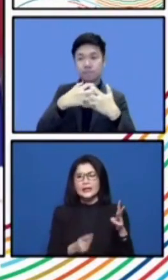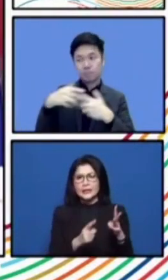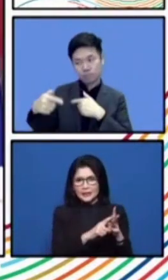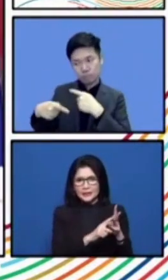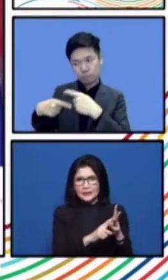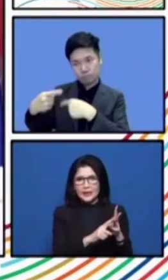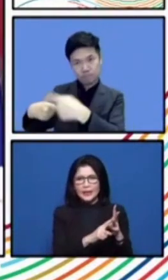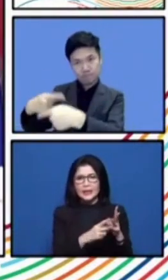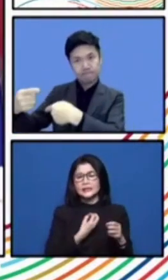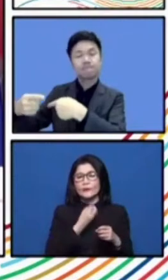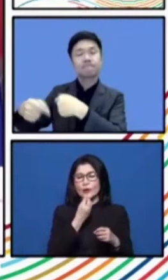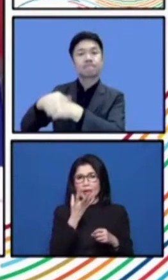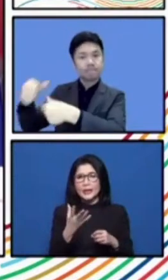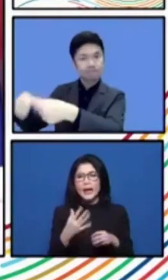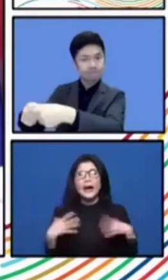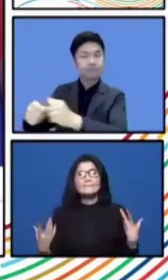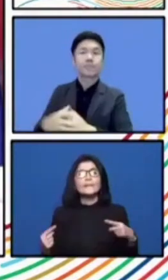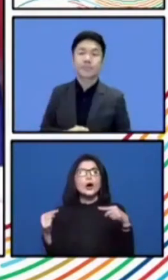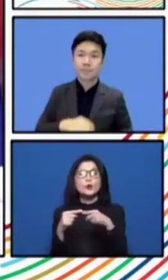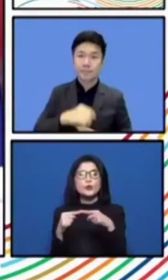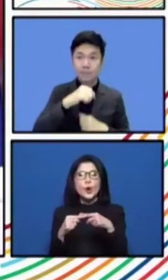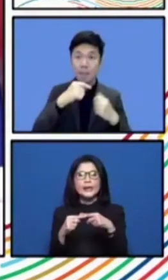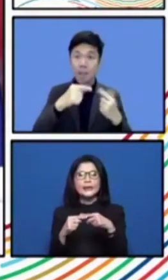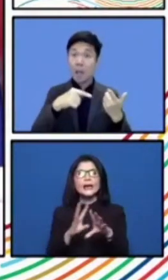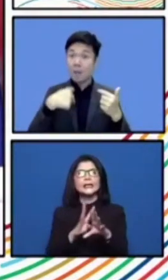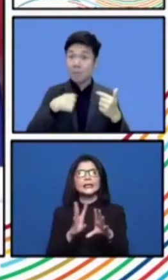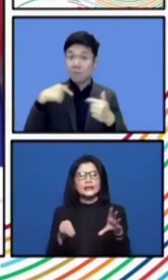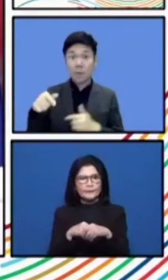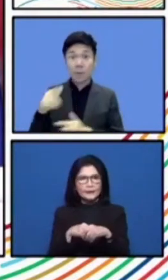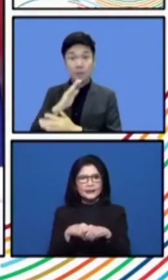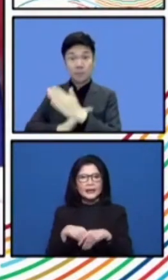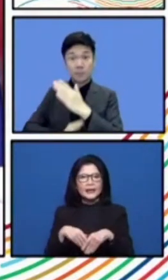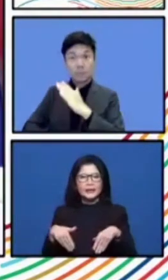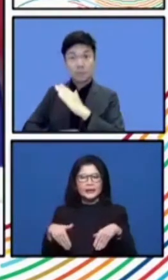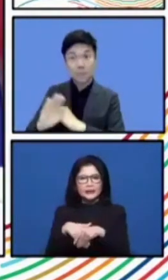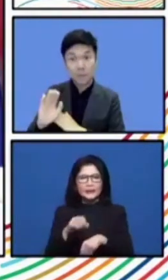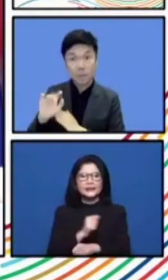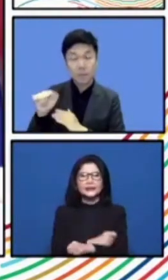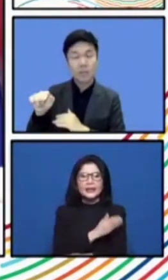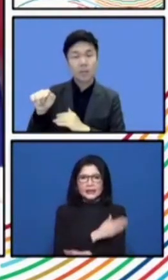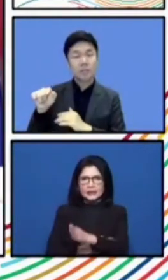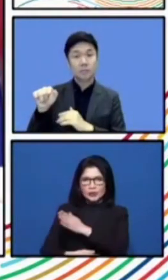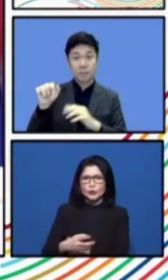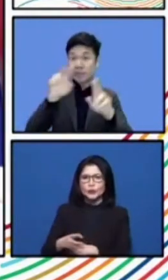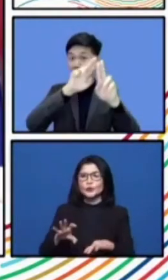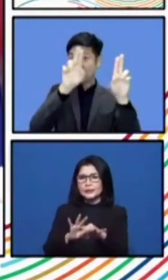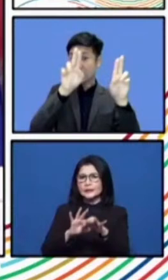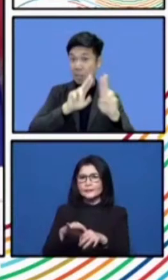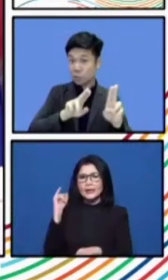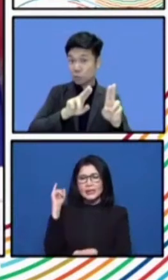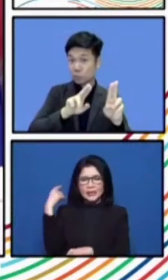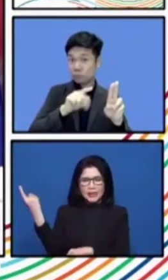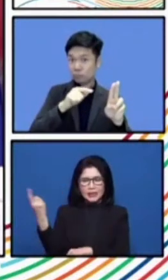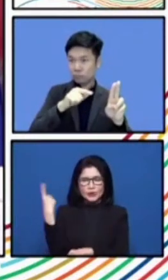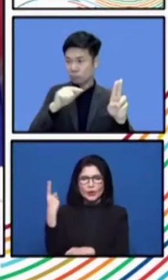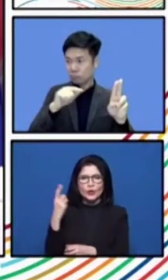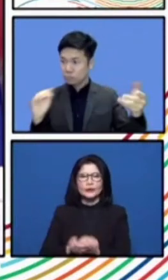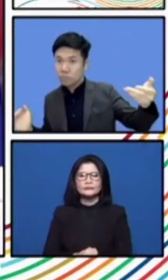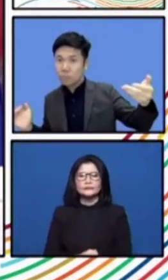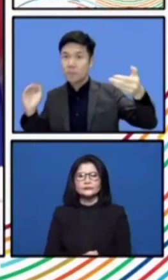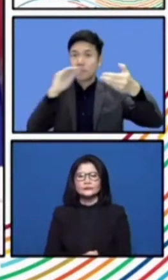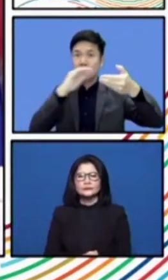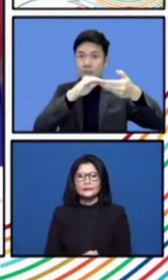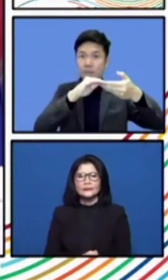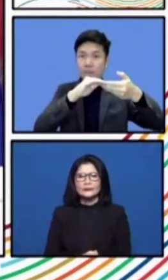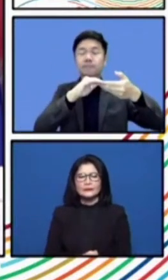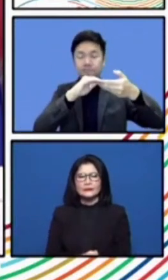connection between the participation of persons with disability in the international cooperations as we know that in the development